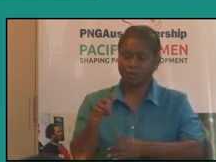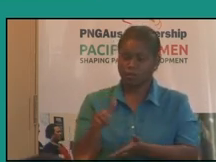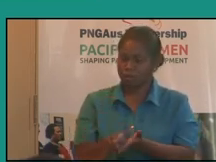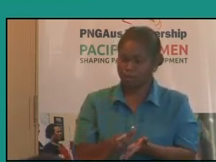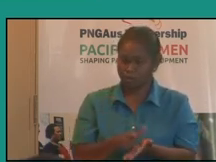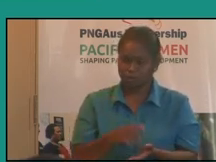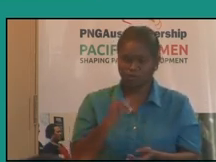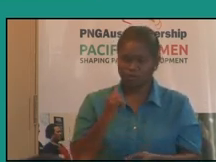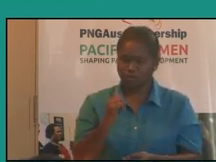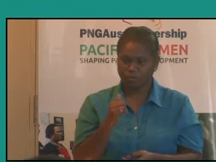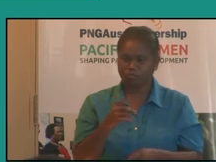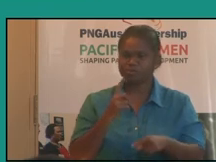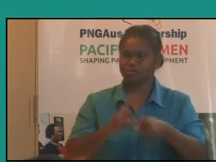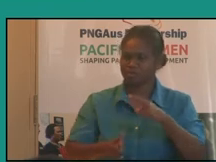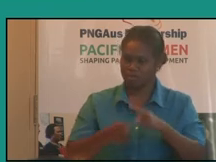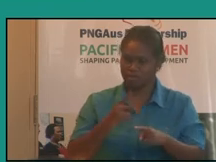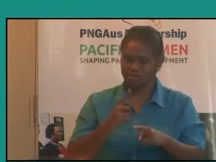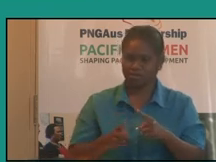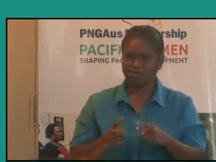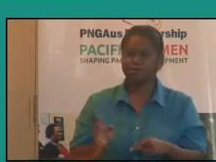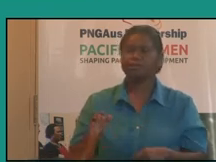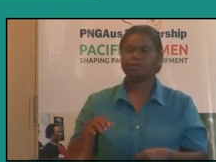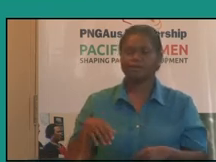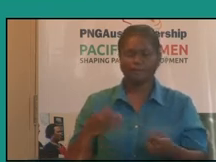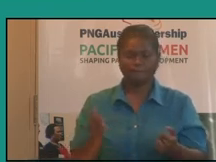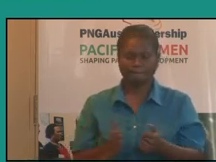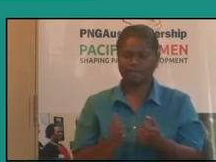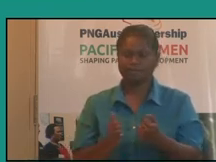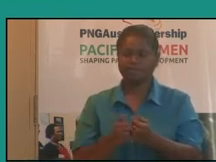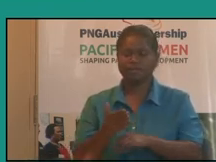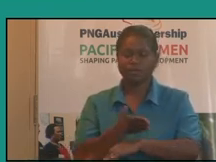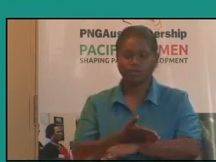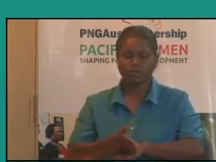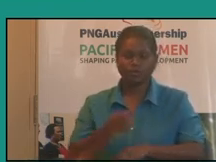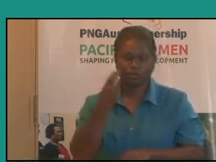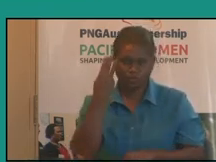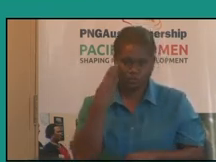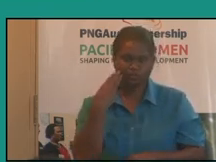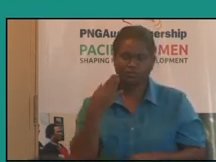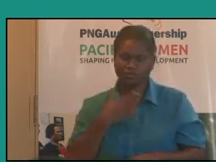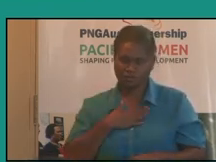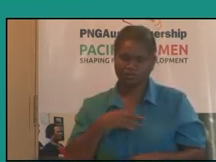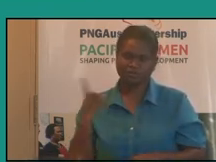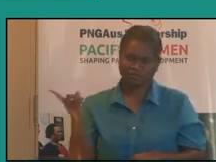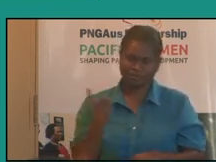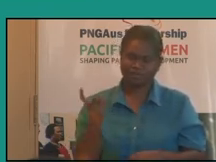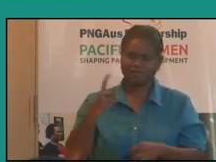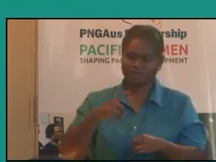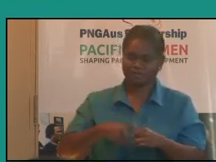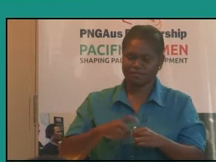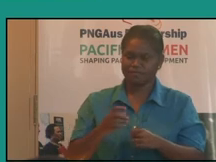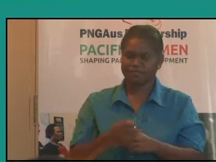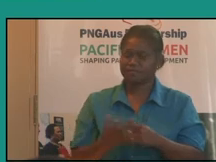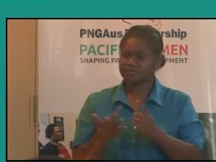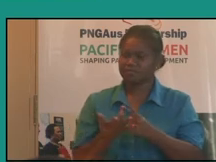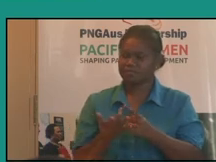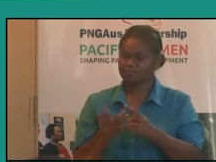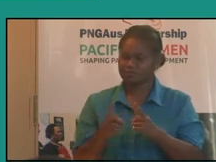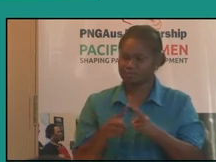is necessary because there's always new women coming up. So I'd like to just encourage that. And the other thing too is